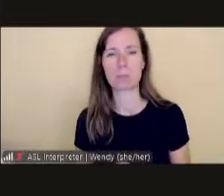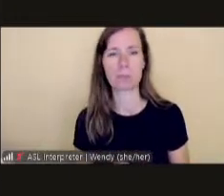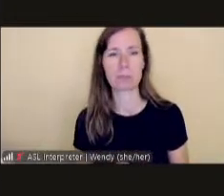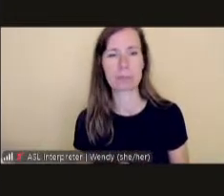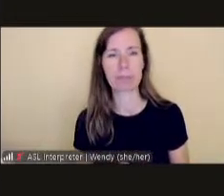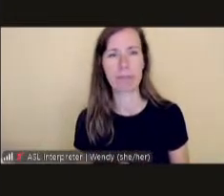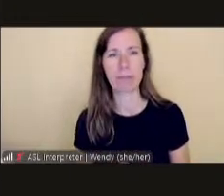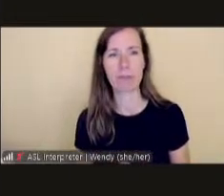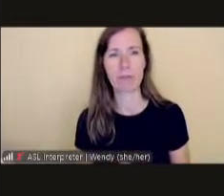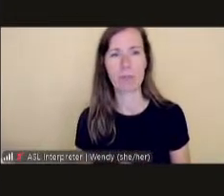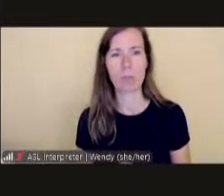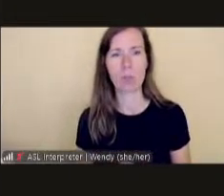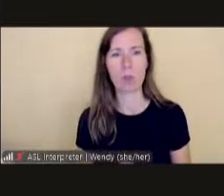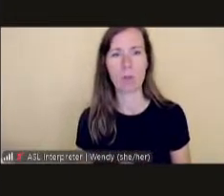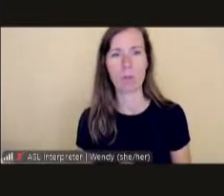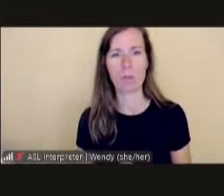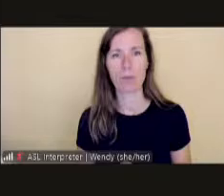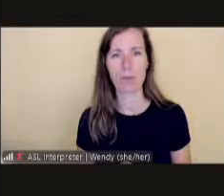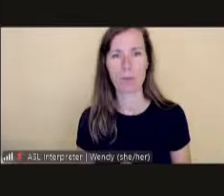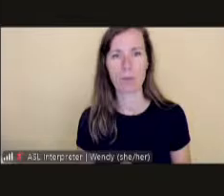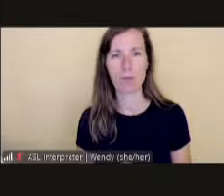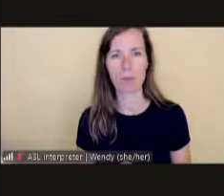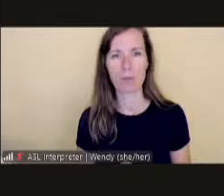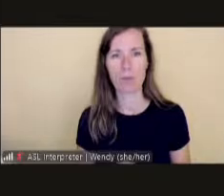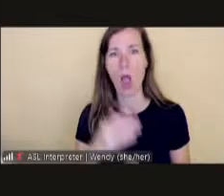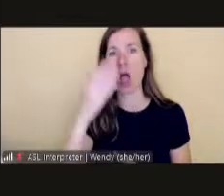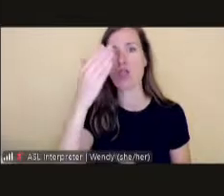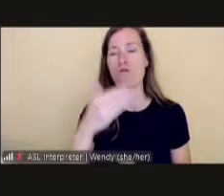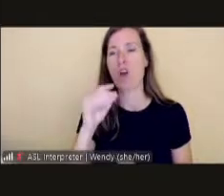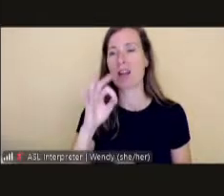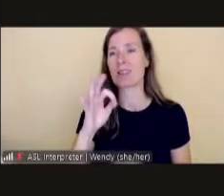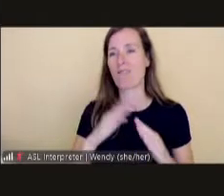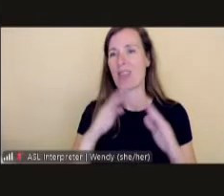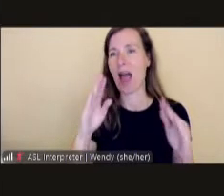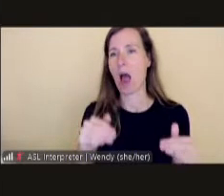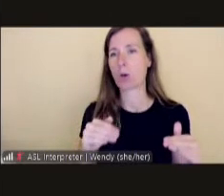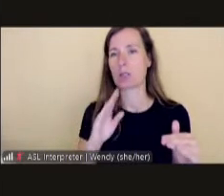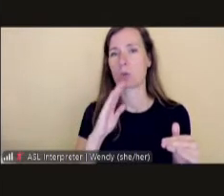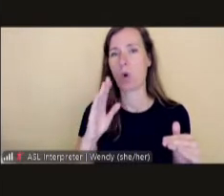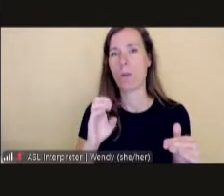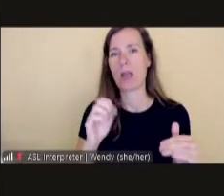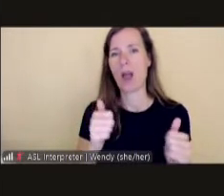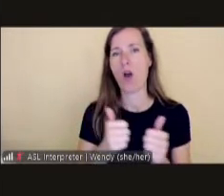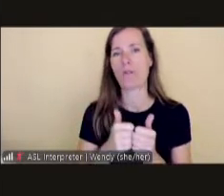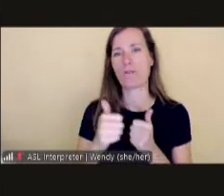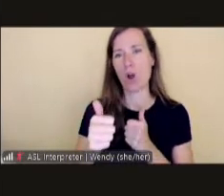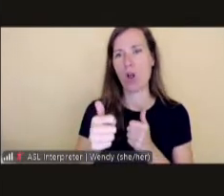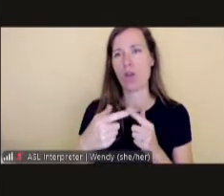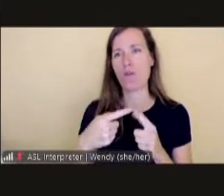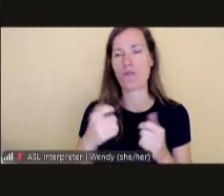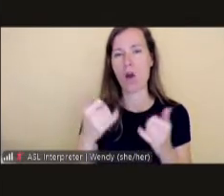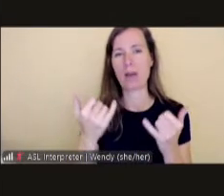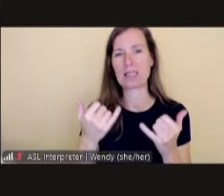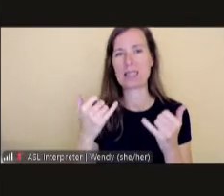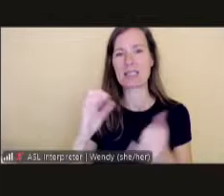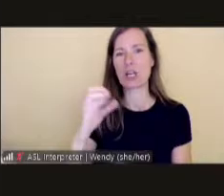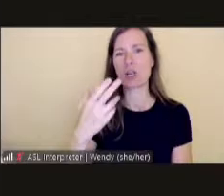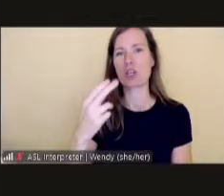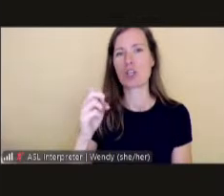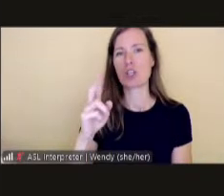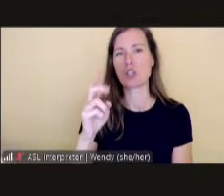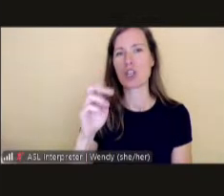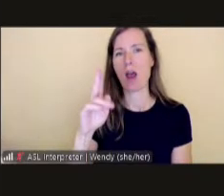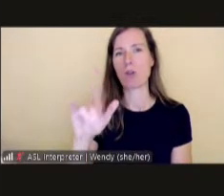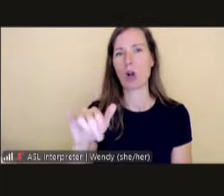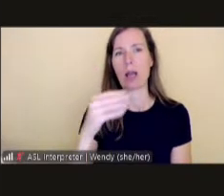the fronts of the houses will be farther from the existing Cheverly homes. Exactly. Yeah.